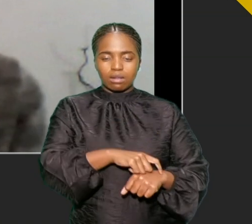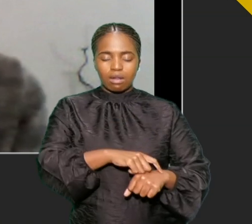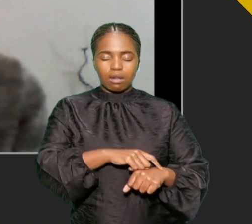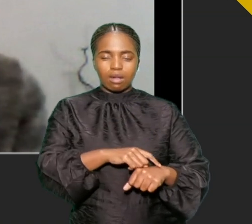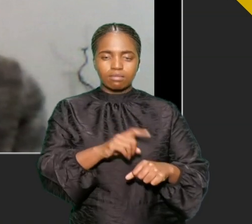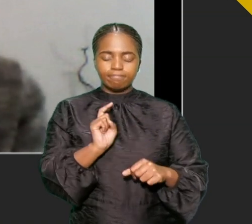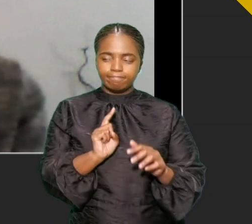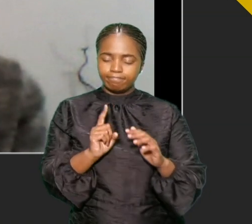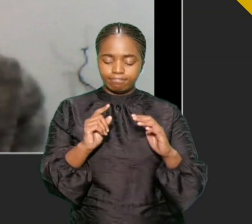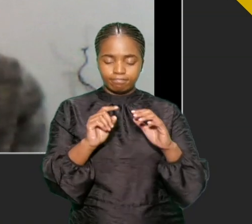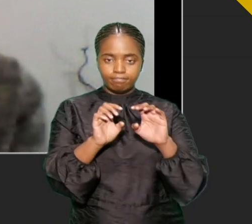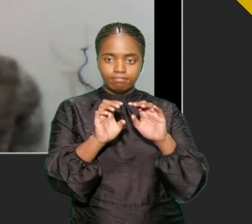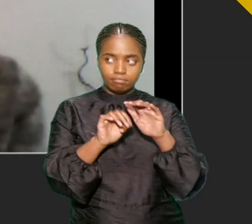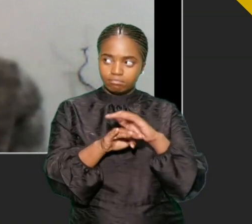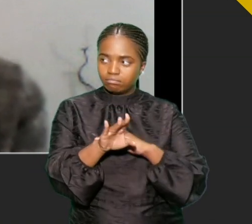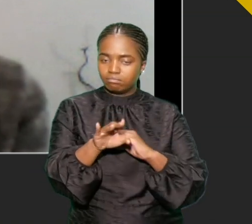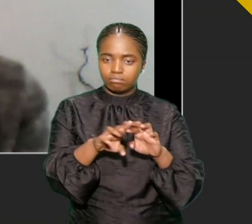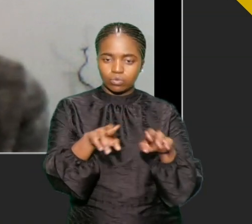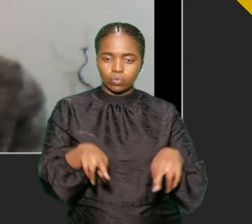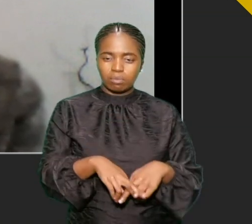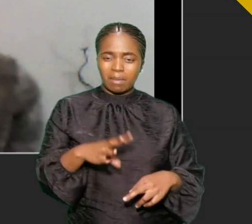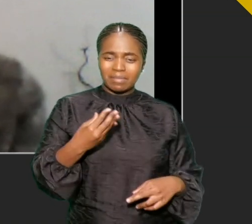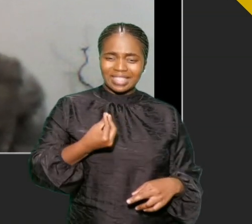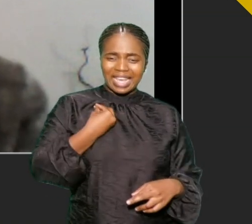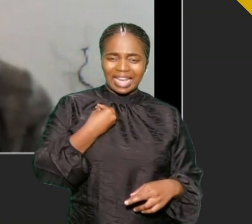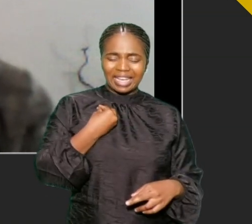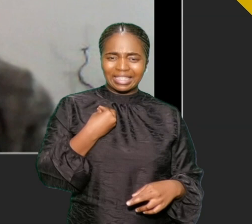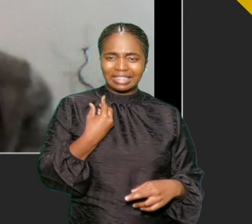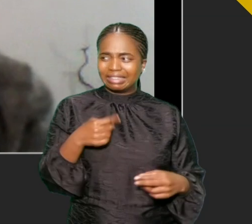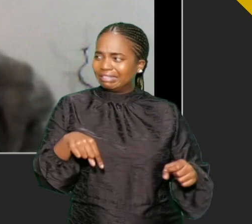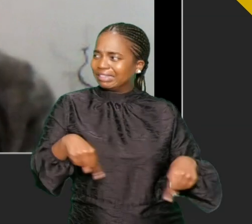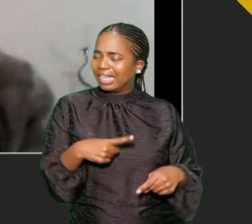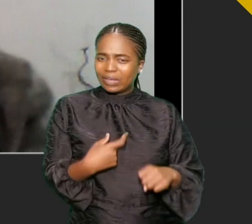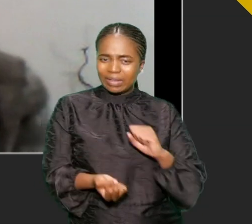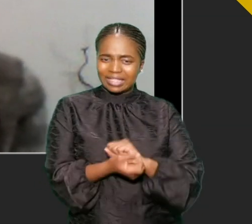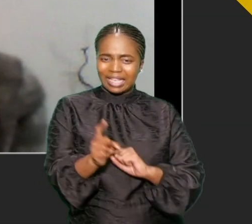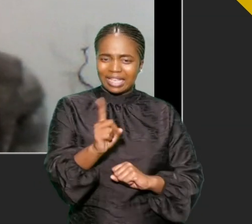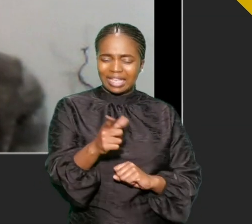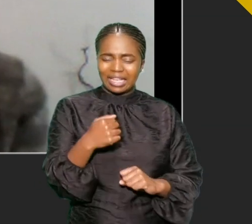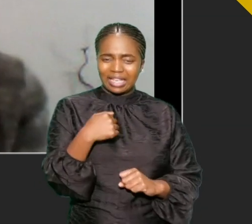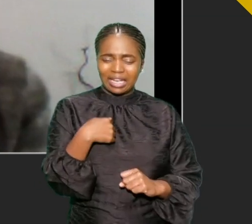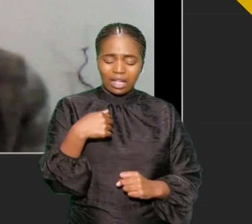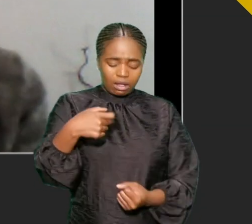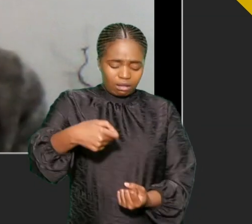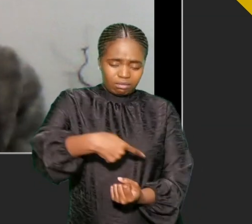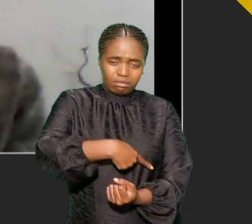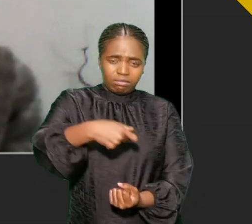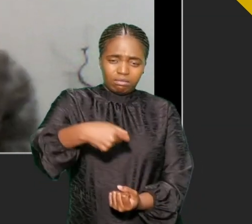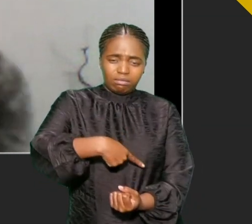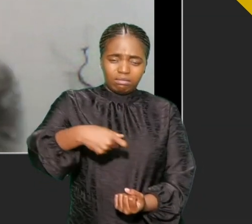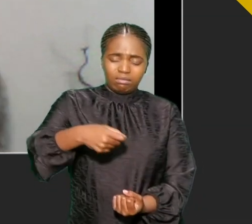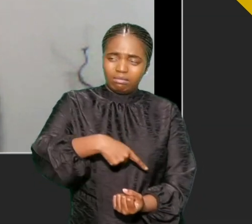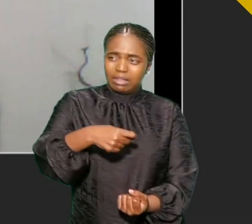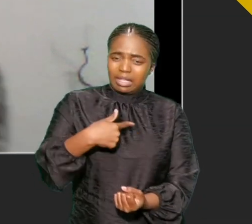this room and I'm young, I'm dressed up, I'm just like, I'm just gonna take this IV and leave. This thing is not gonna kill